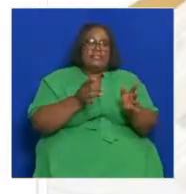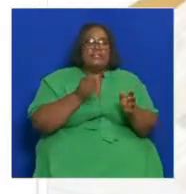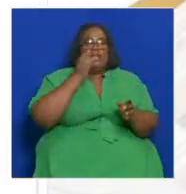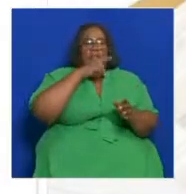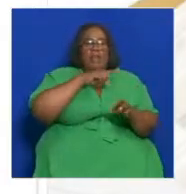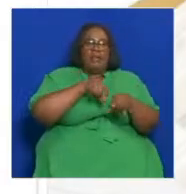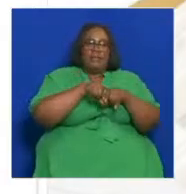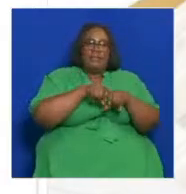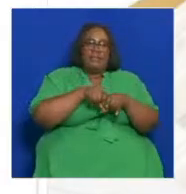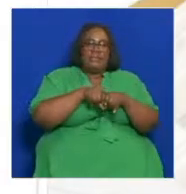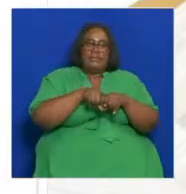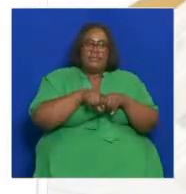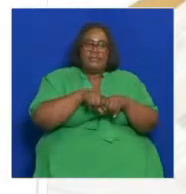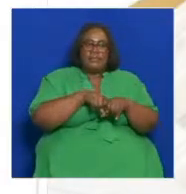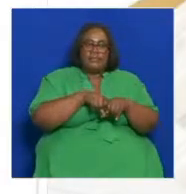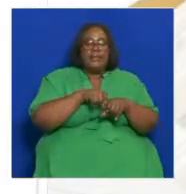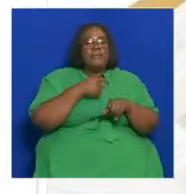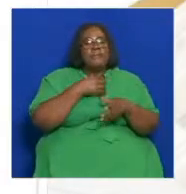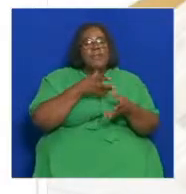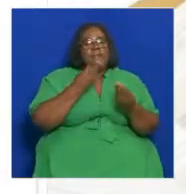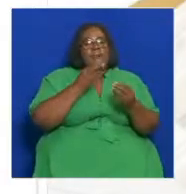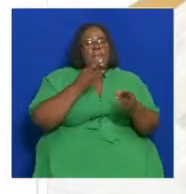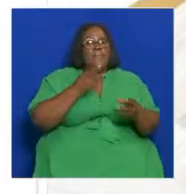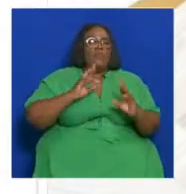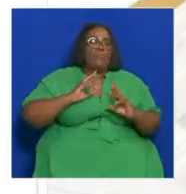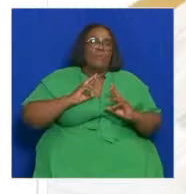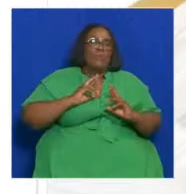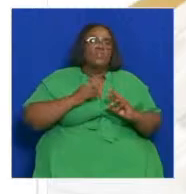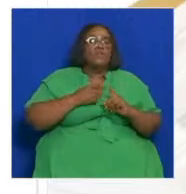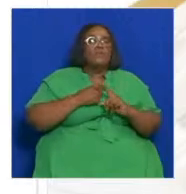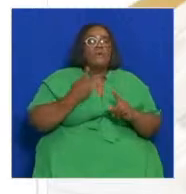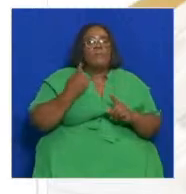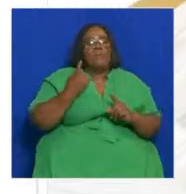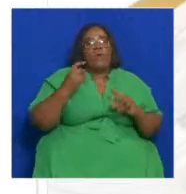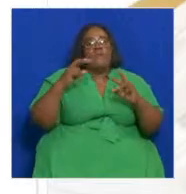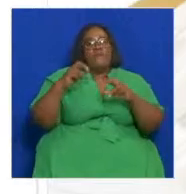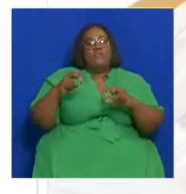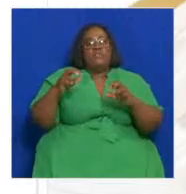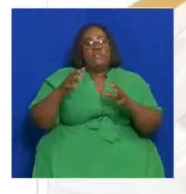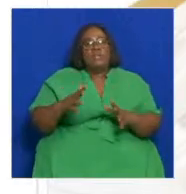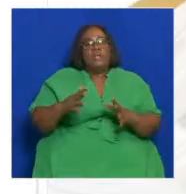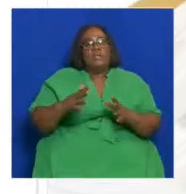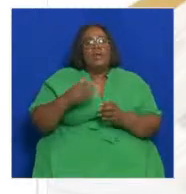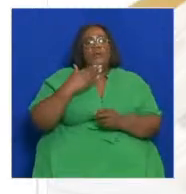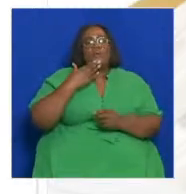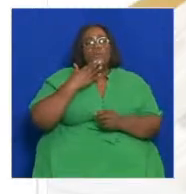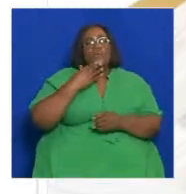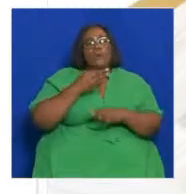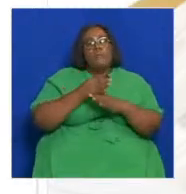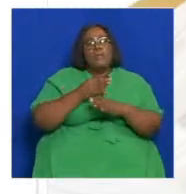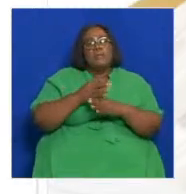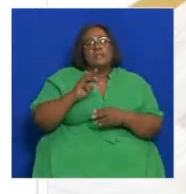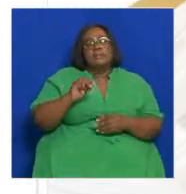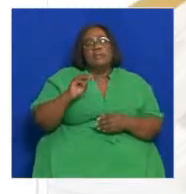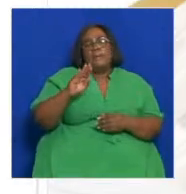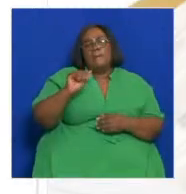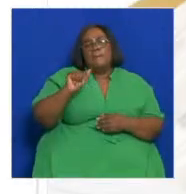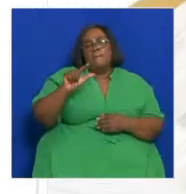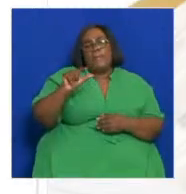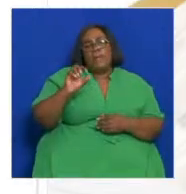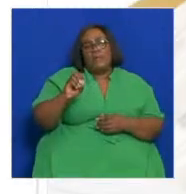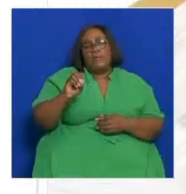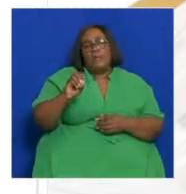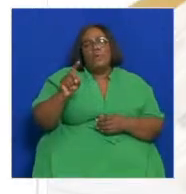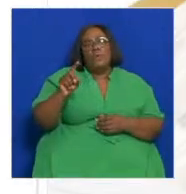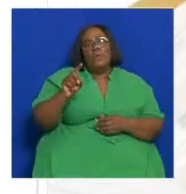I received a report from one of our investigators, Mr. Ndombalo, who had been tasked to investigate the